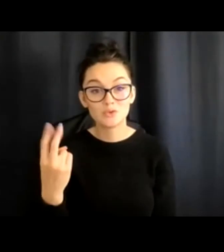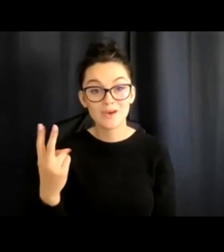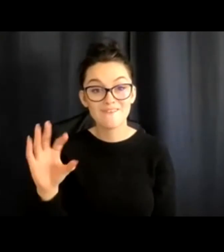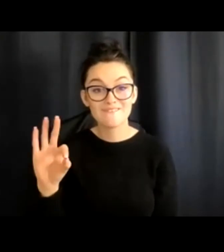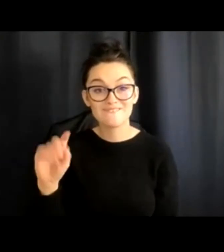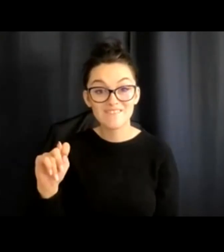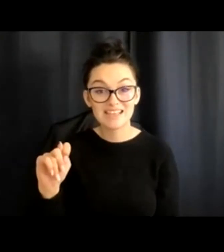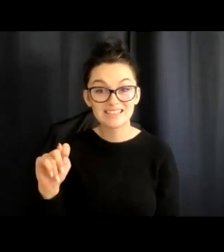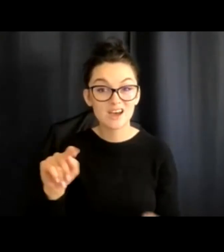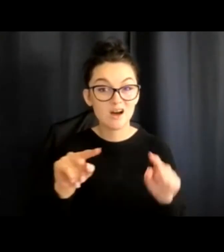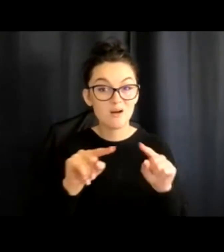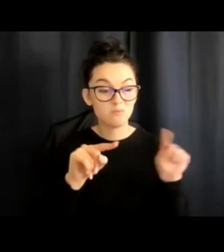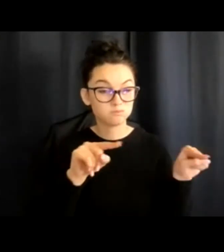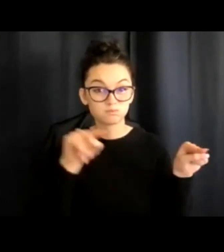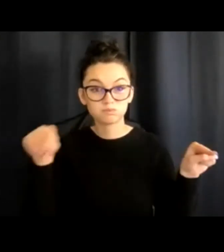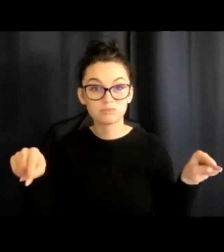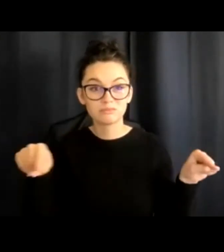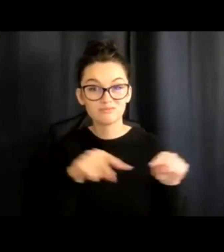that's pretty long, isn't it?